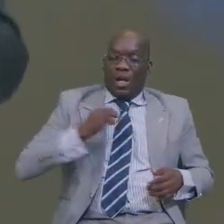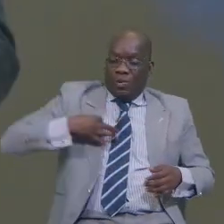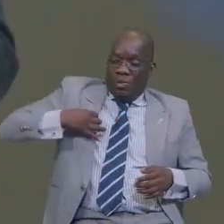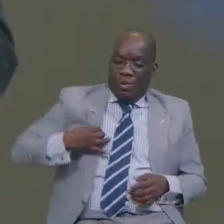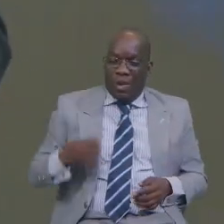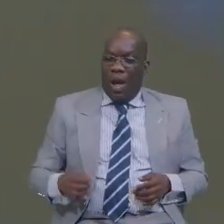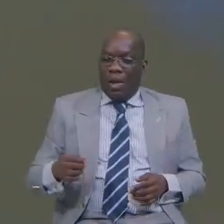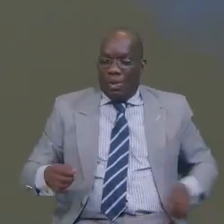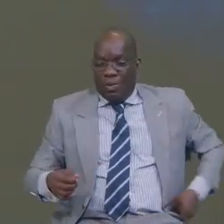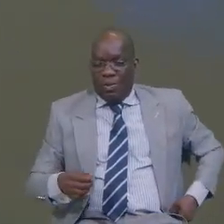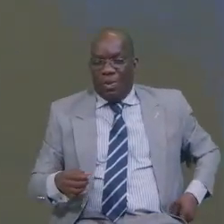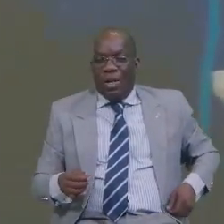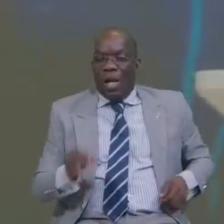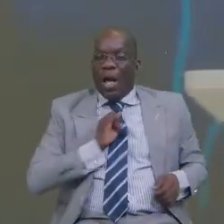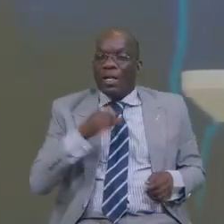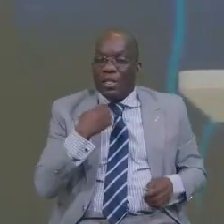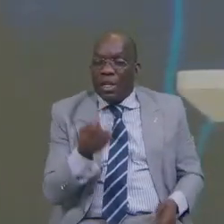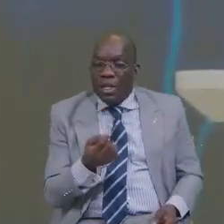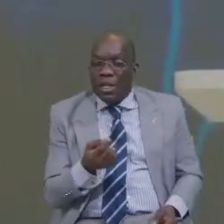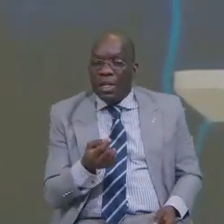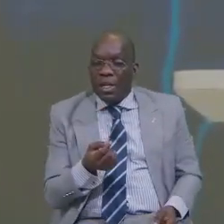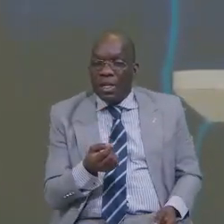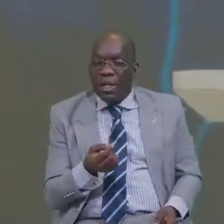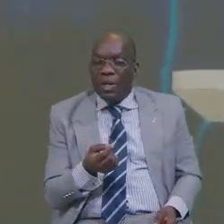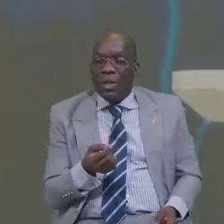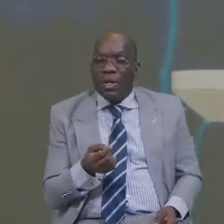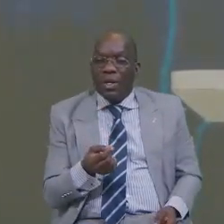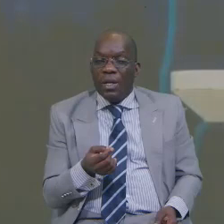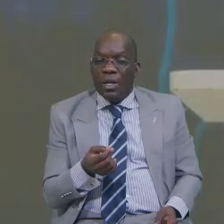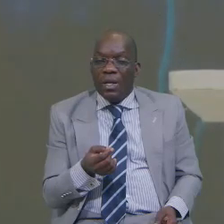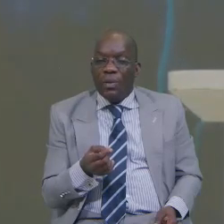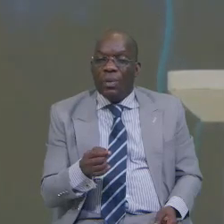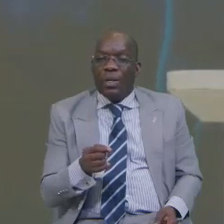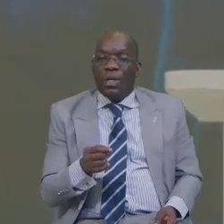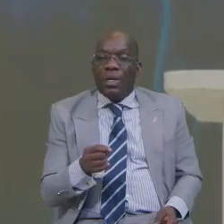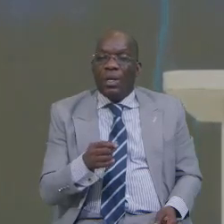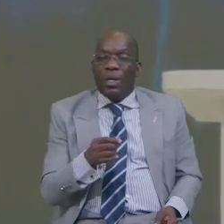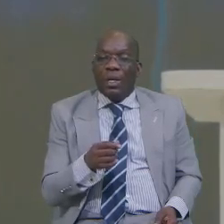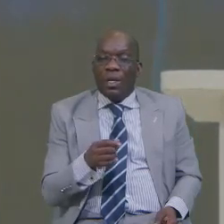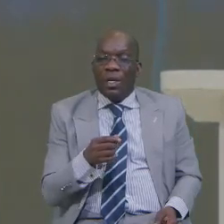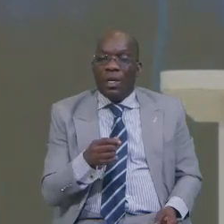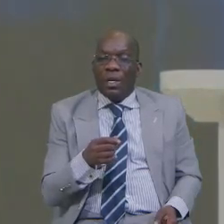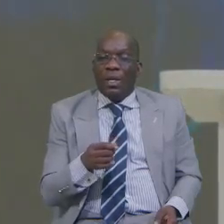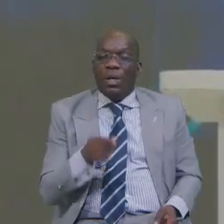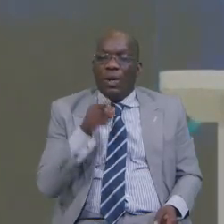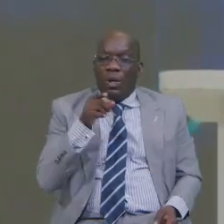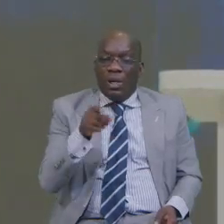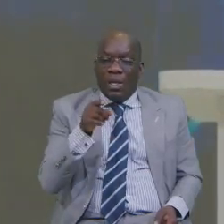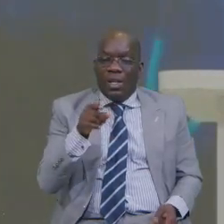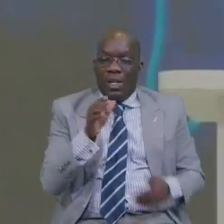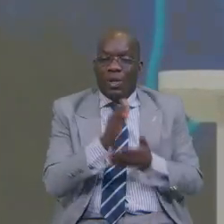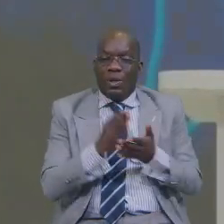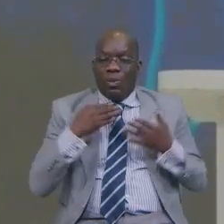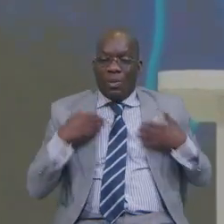his coat. And I said, don't say I tell you. Remove the microphone. There's somebody there having this